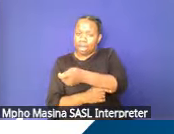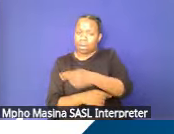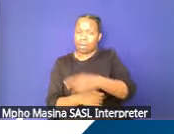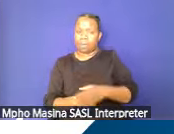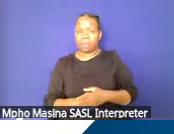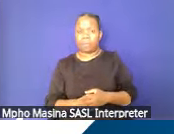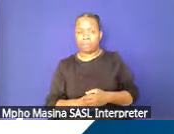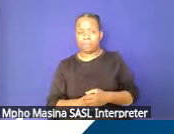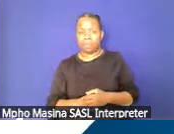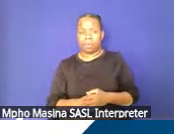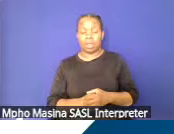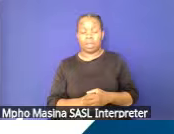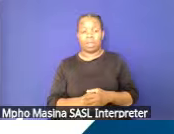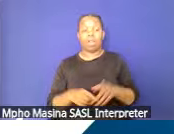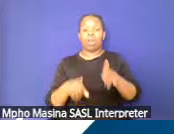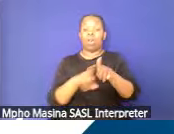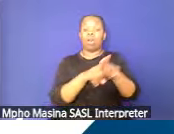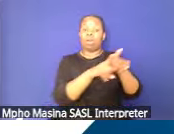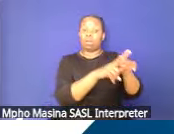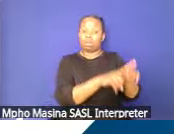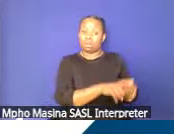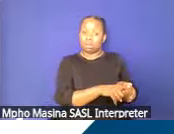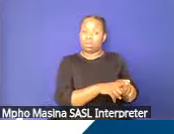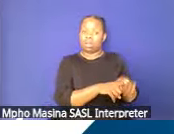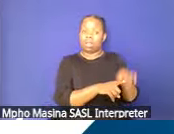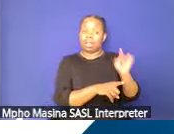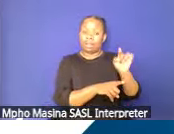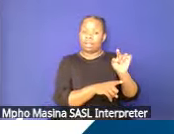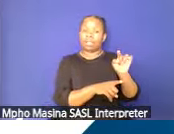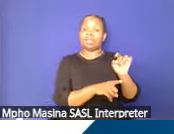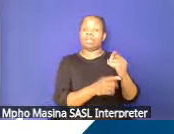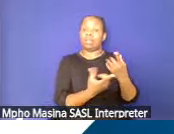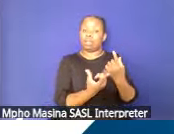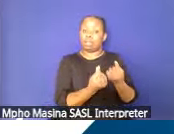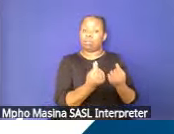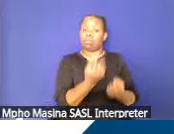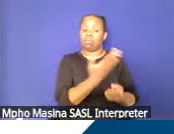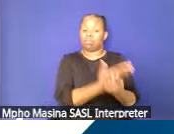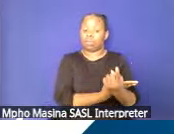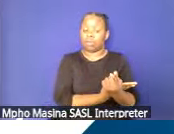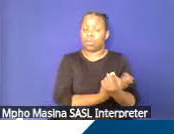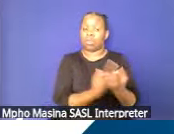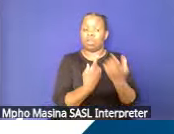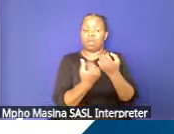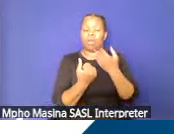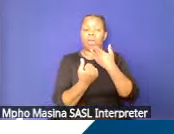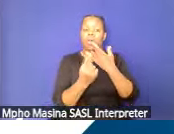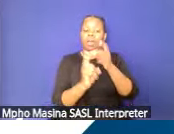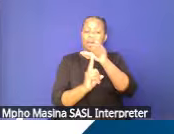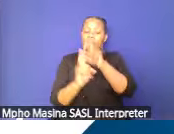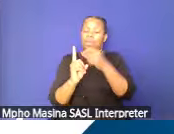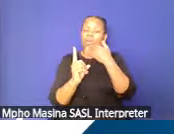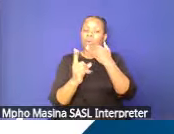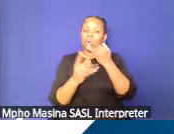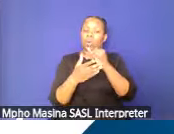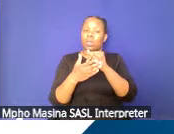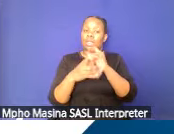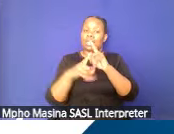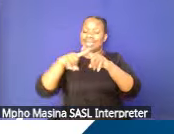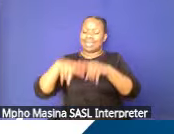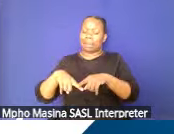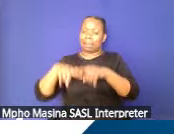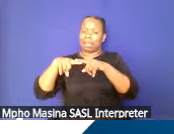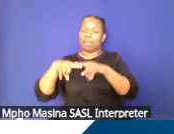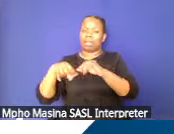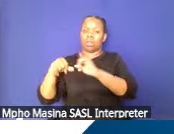and it is applicable to a person or his dependent with or without